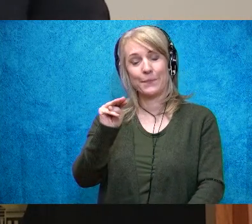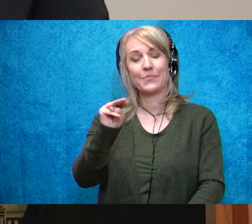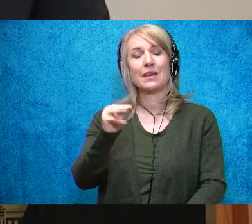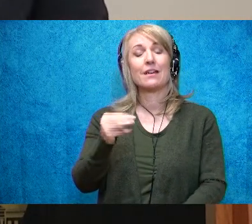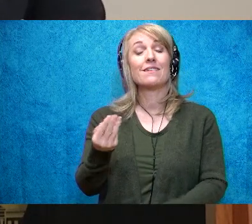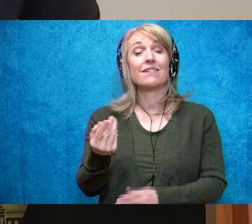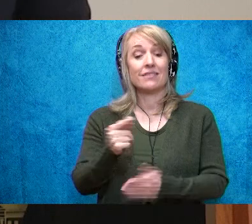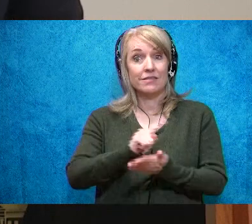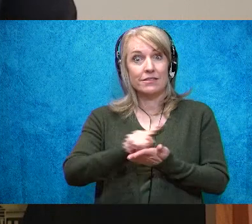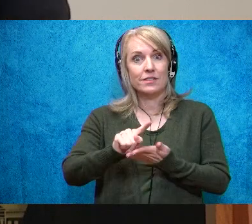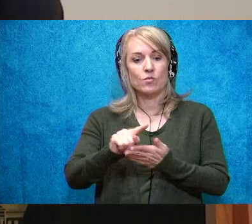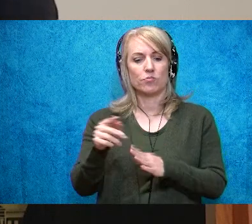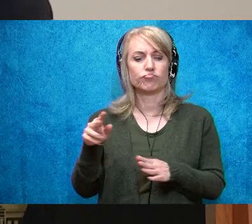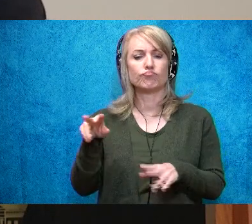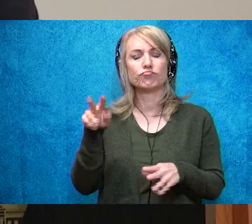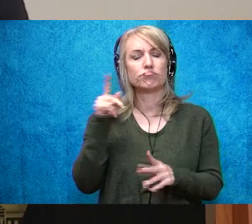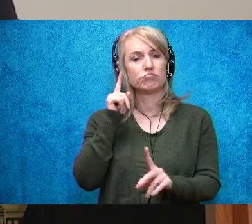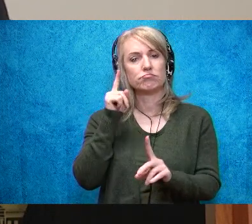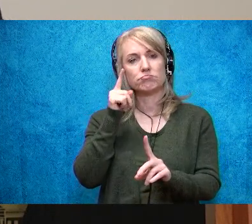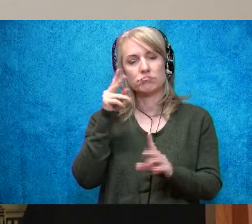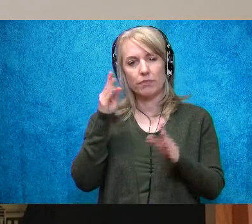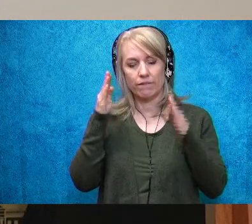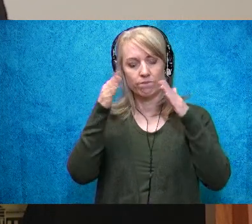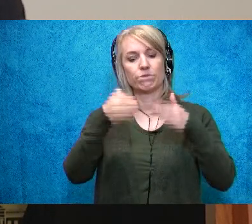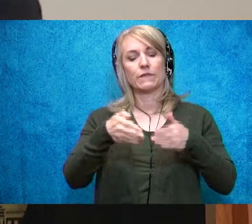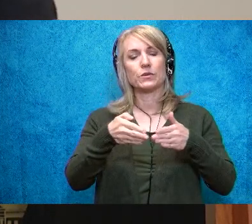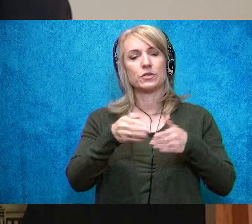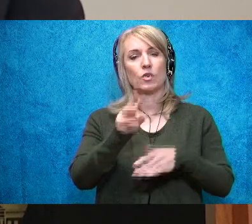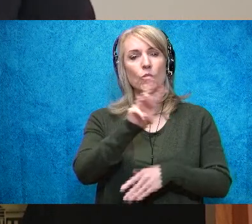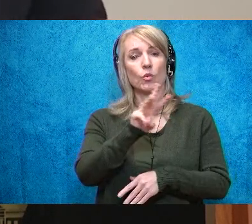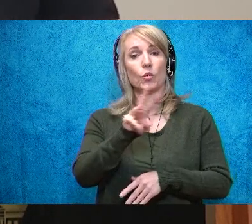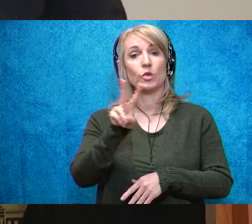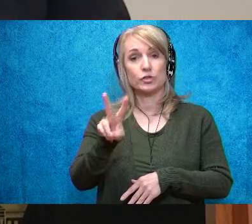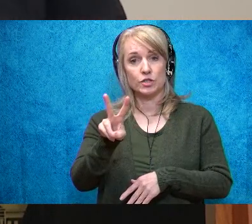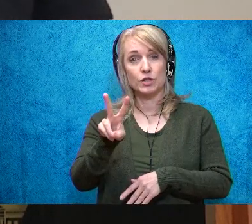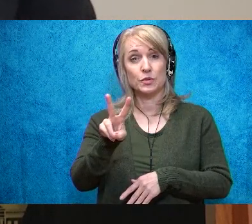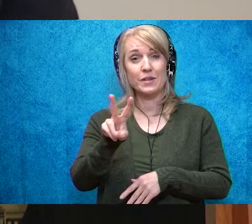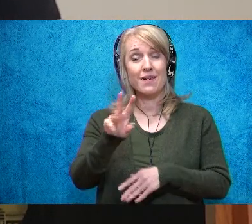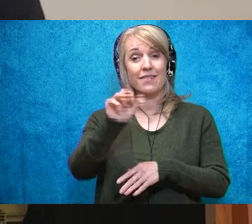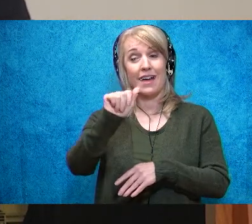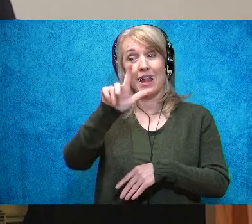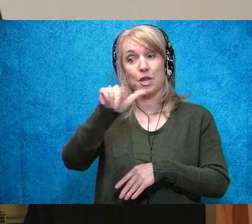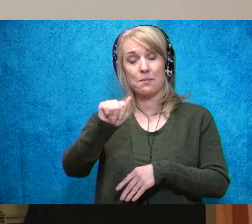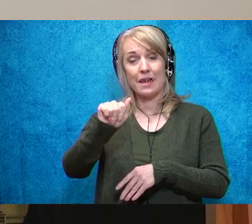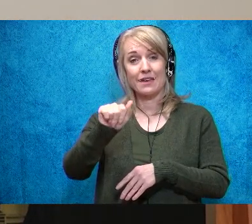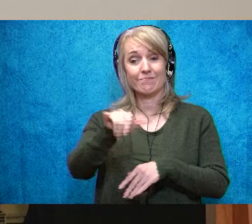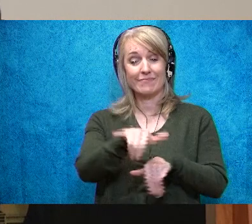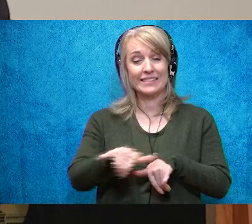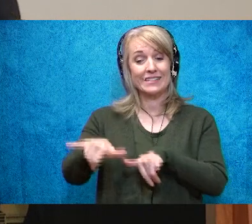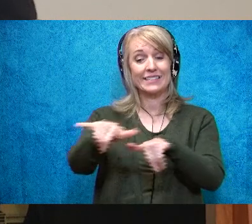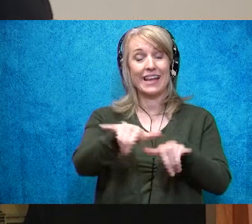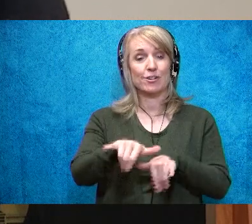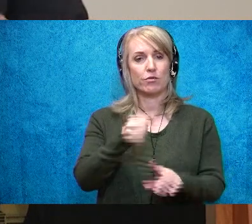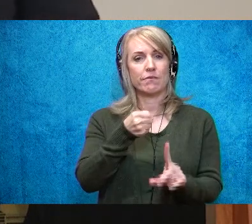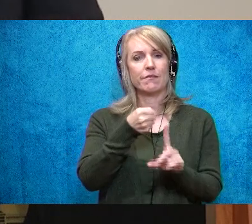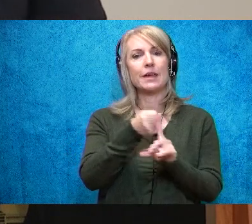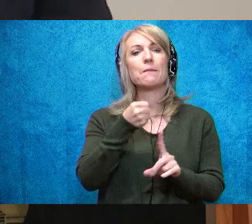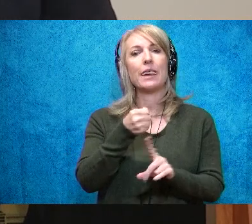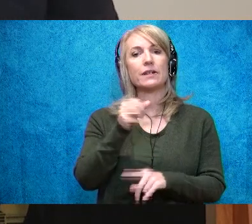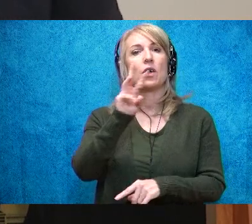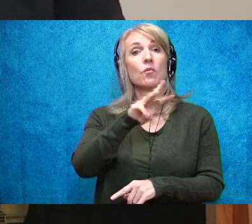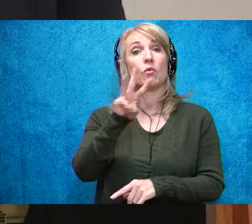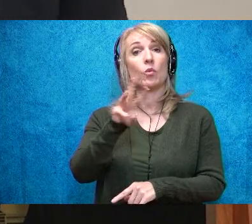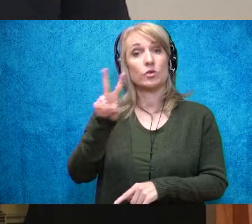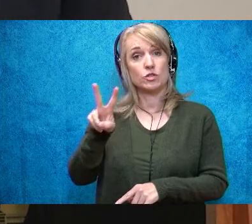War II, and specifically the Alabama State Standard number 10, where we're talking about the impact of World War II on the lives